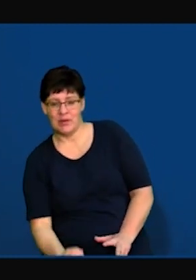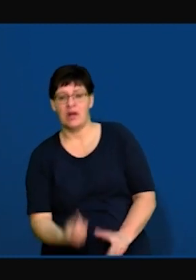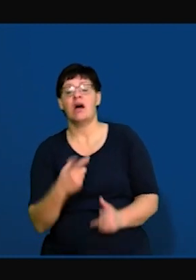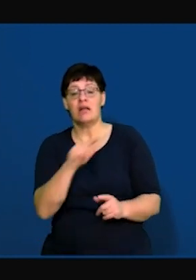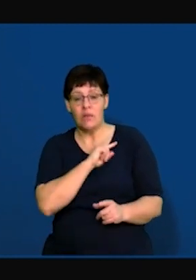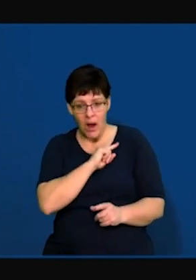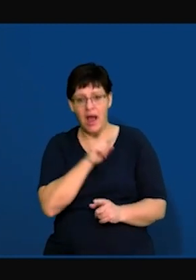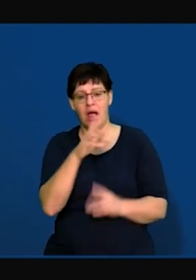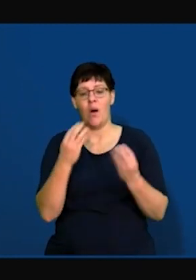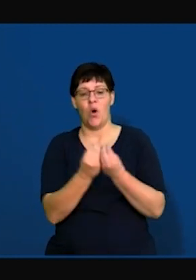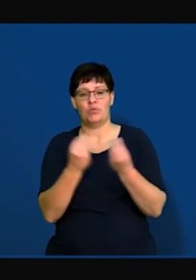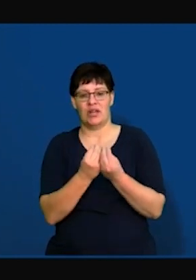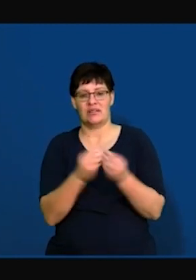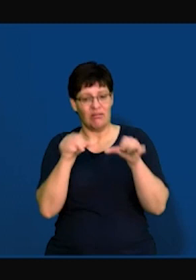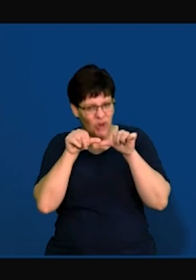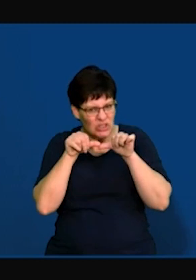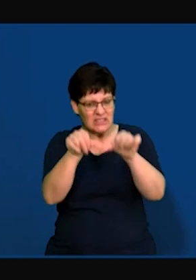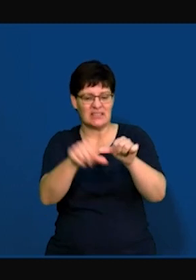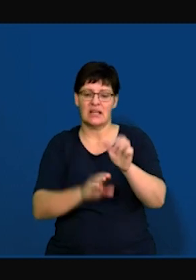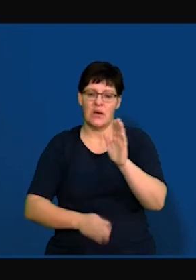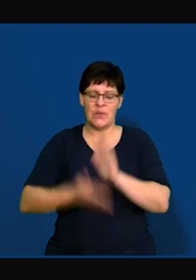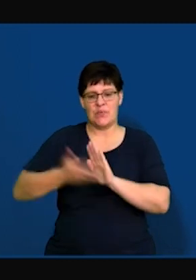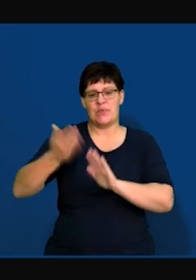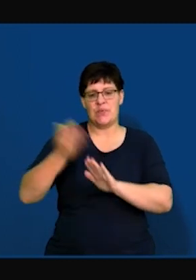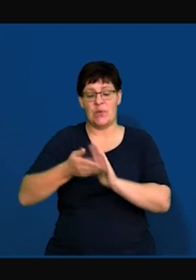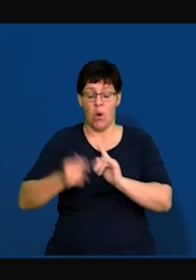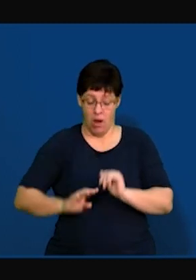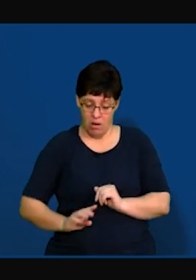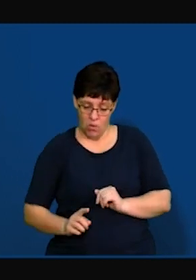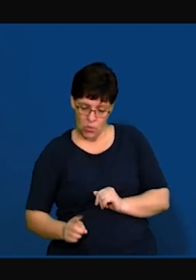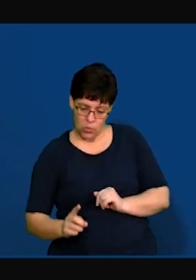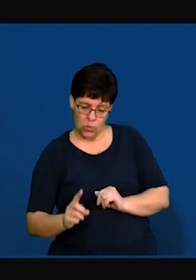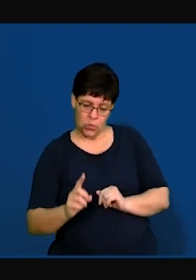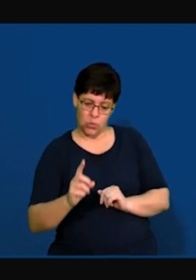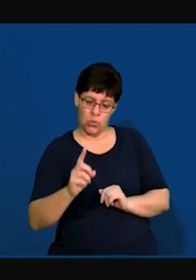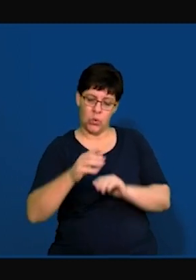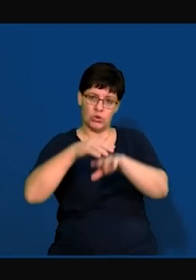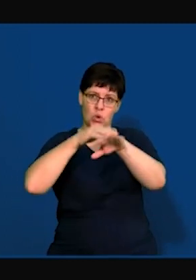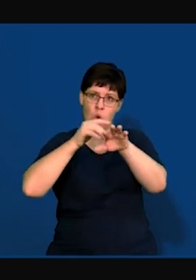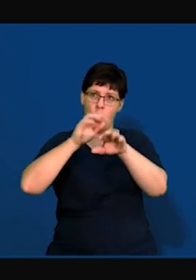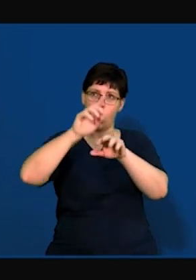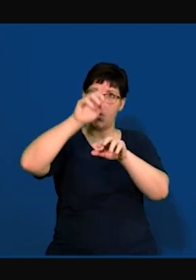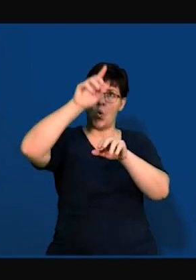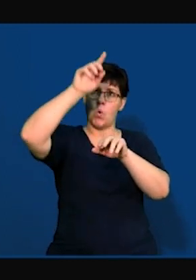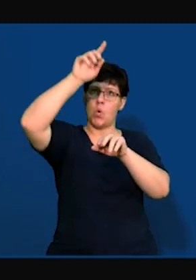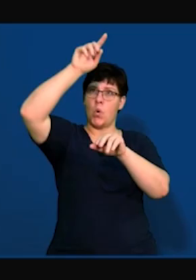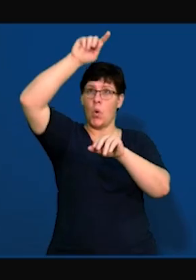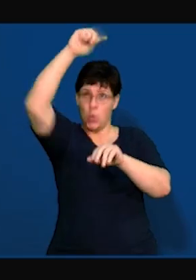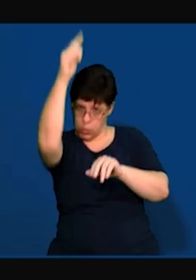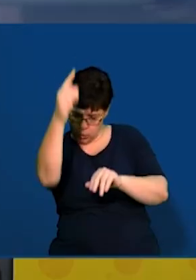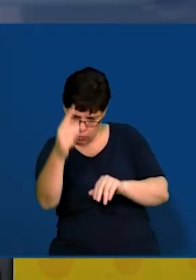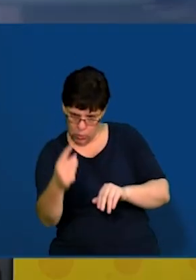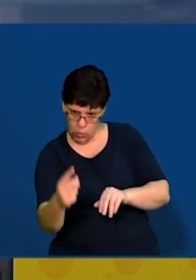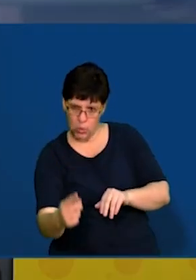object experiences a constant acceleration because as it slows down uniformly going up, it's actually accelerating downwards in